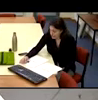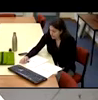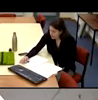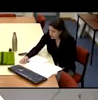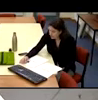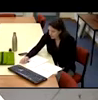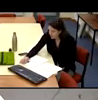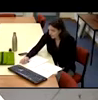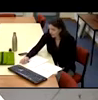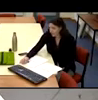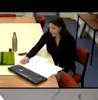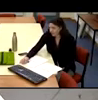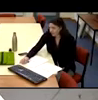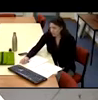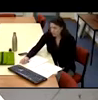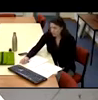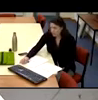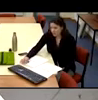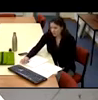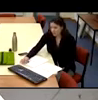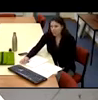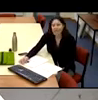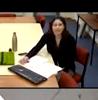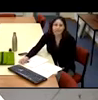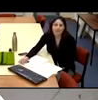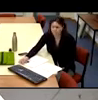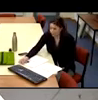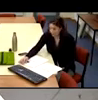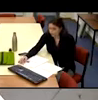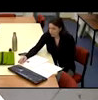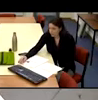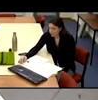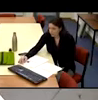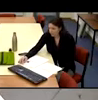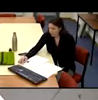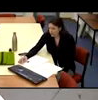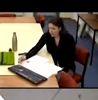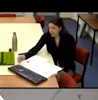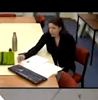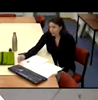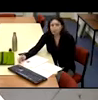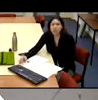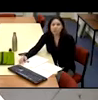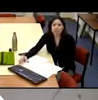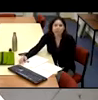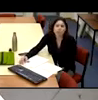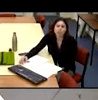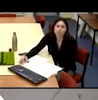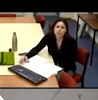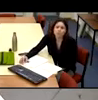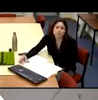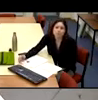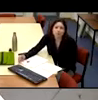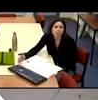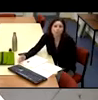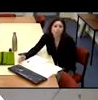kindness of New Zealanders and our responsibilities as a humanitarian actor and as a good global citizen. We can't stand by and watch such